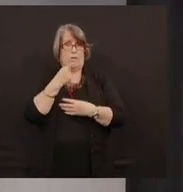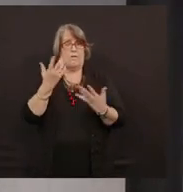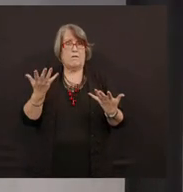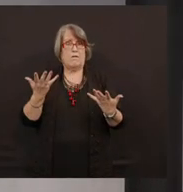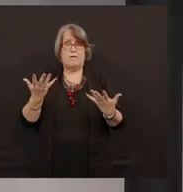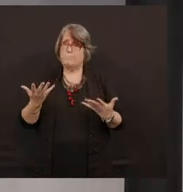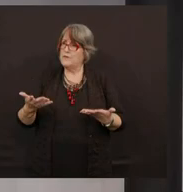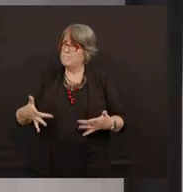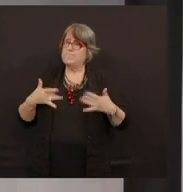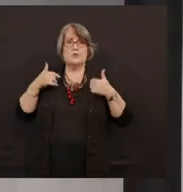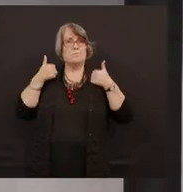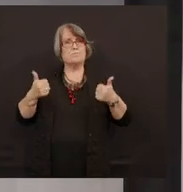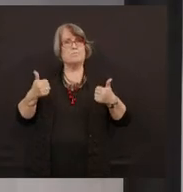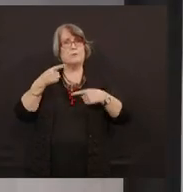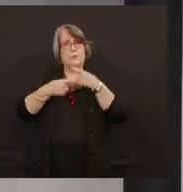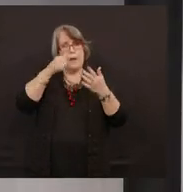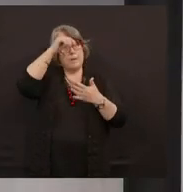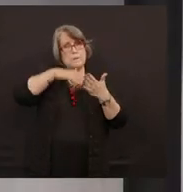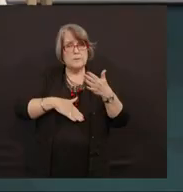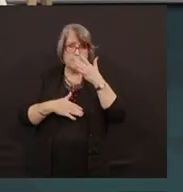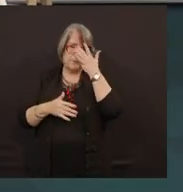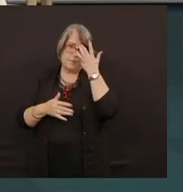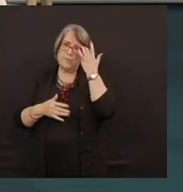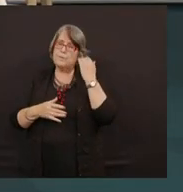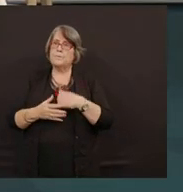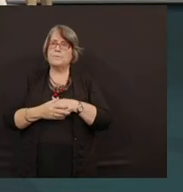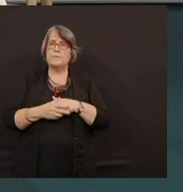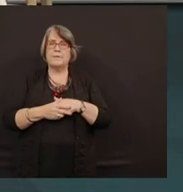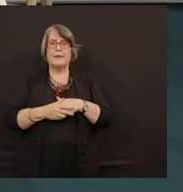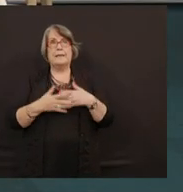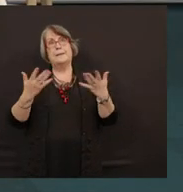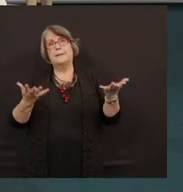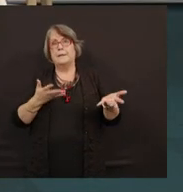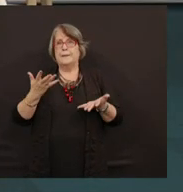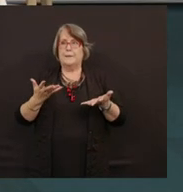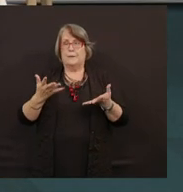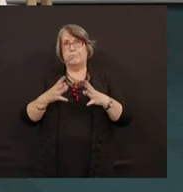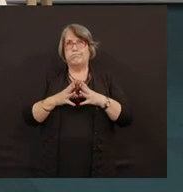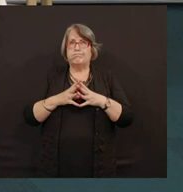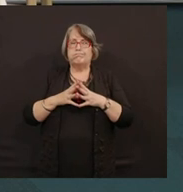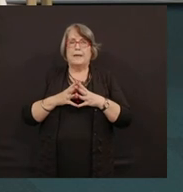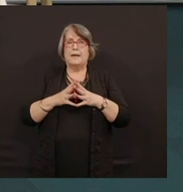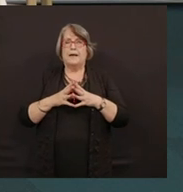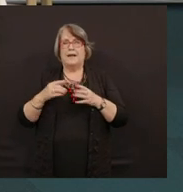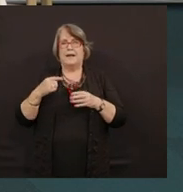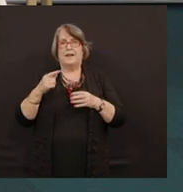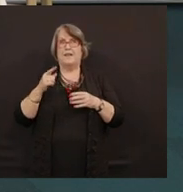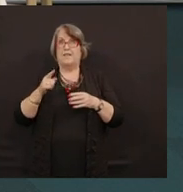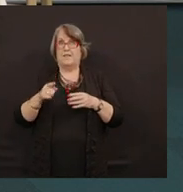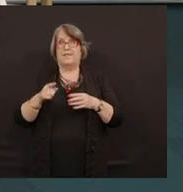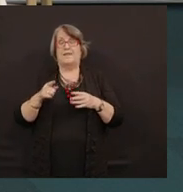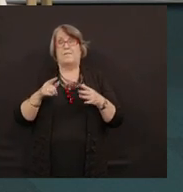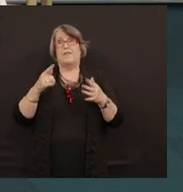be enriched by the experience? I think that's an